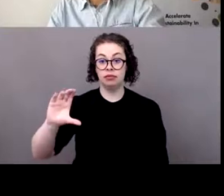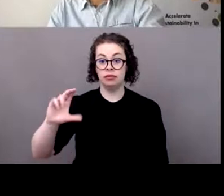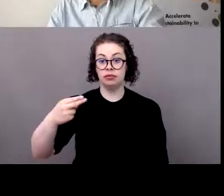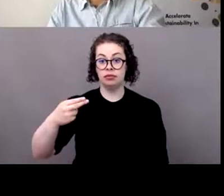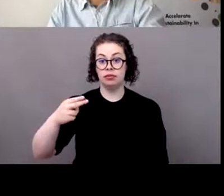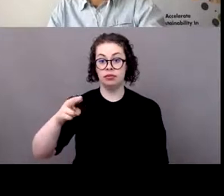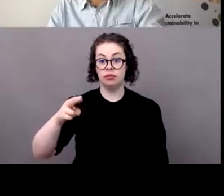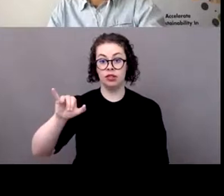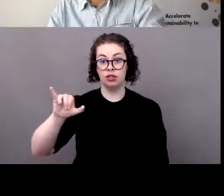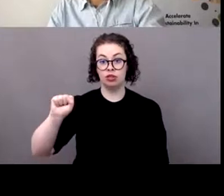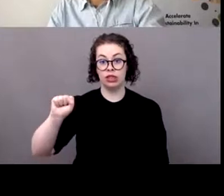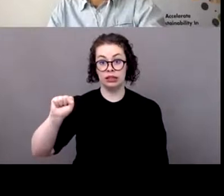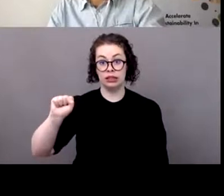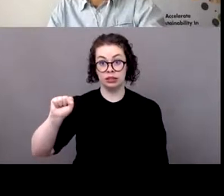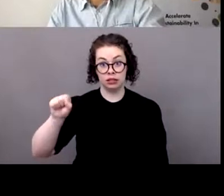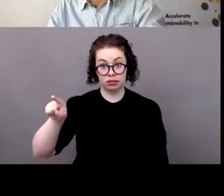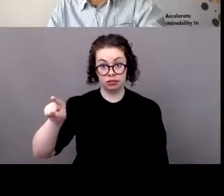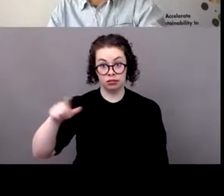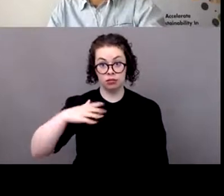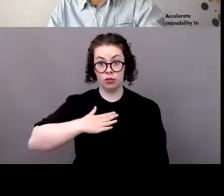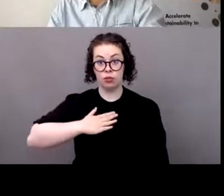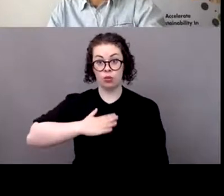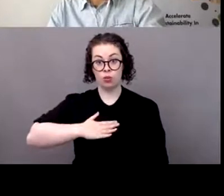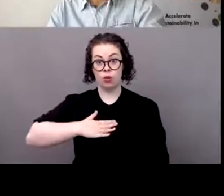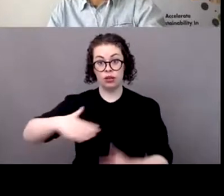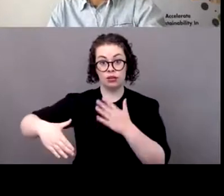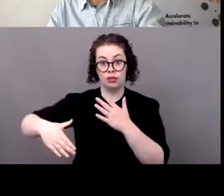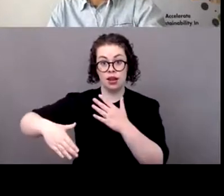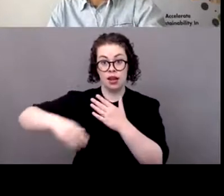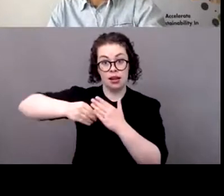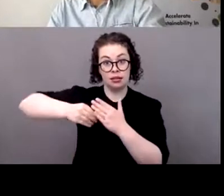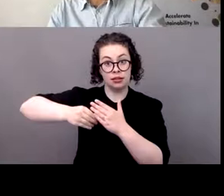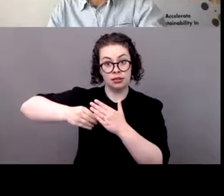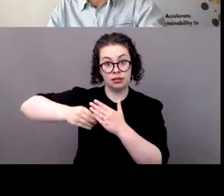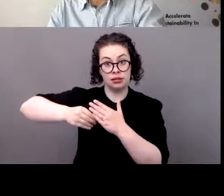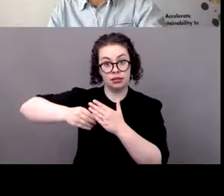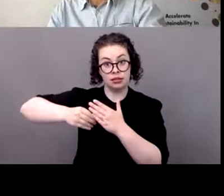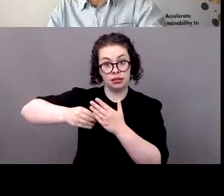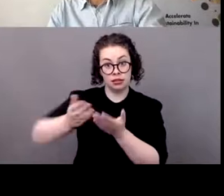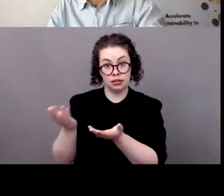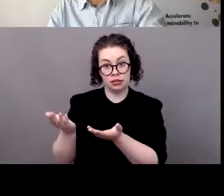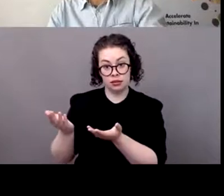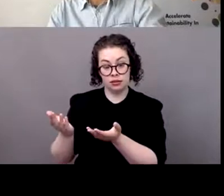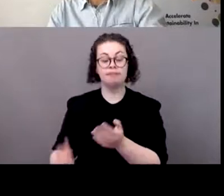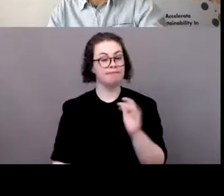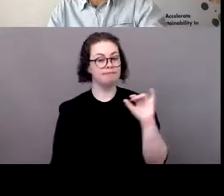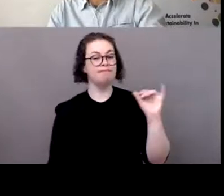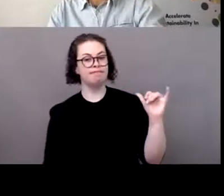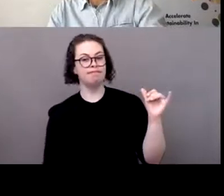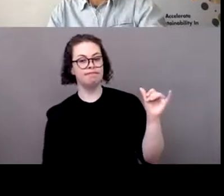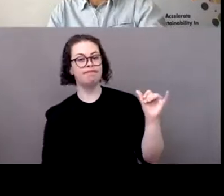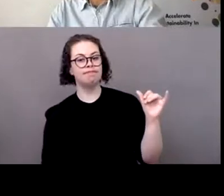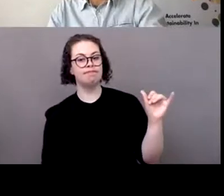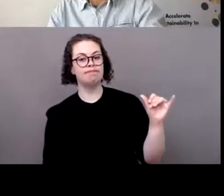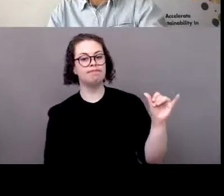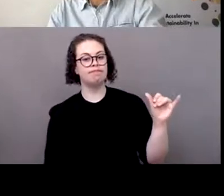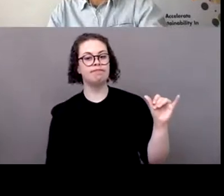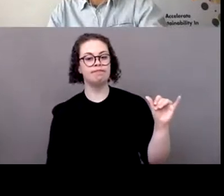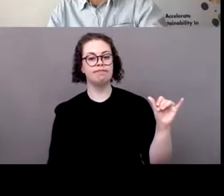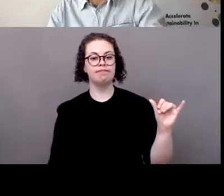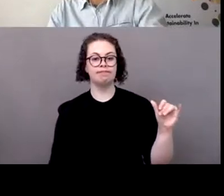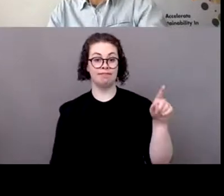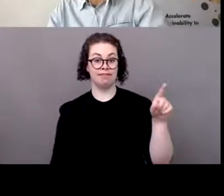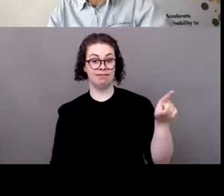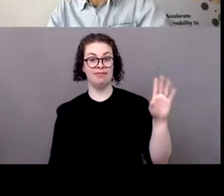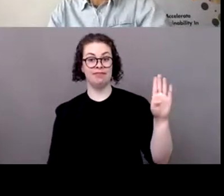add something to this idea of carbon-free? Yeah, thanks. I think, I would agree with Benjamin.